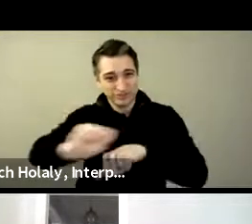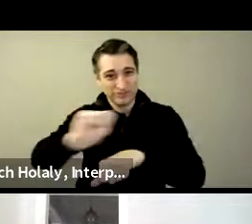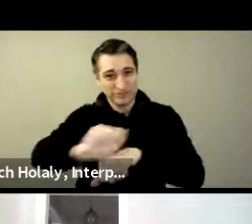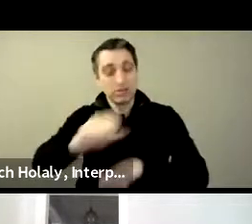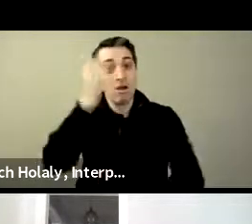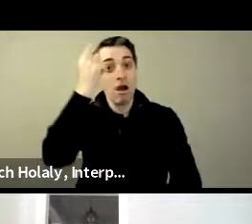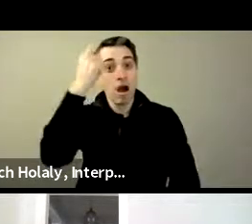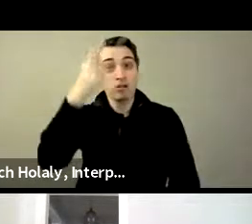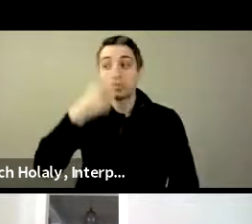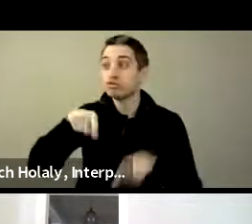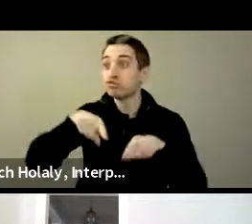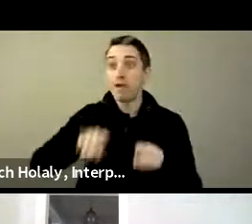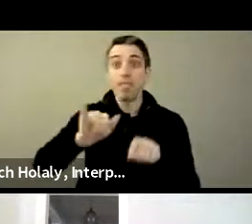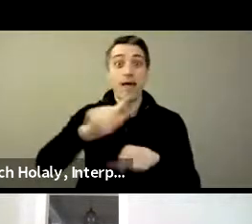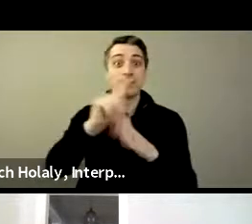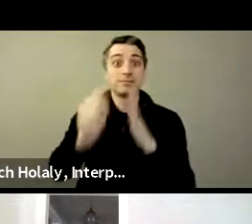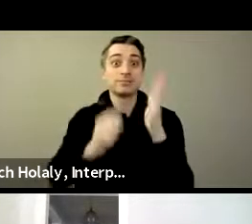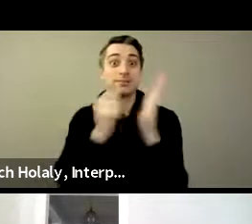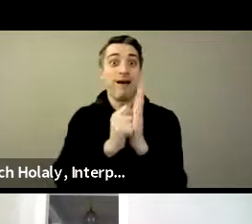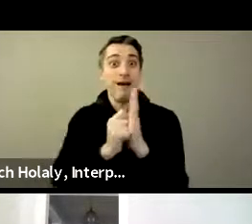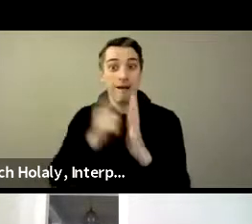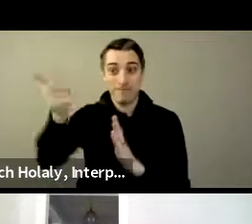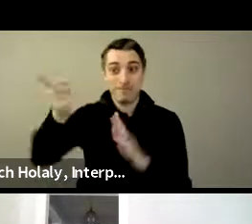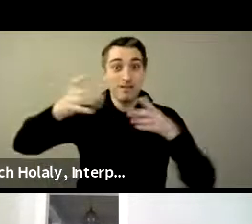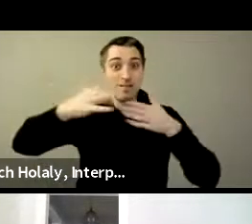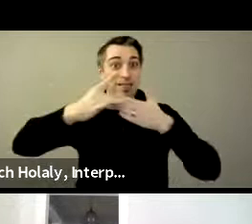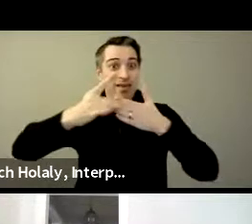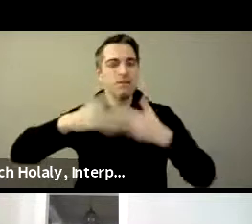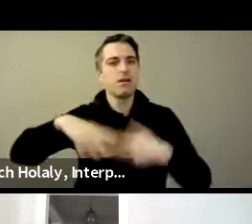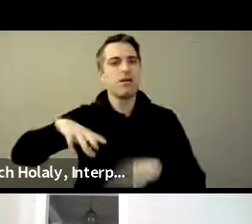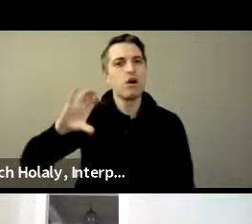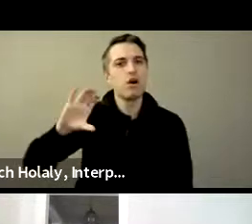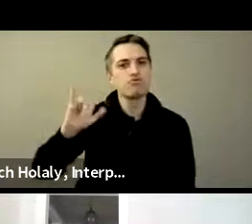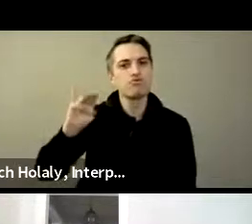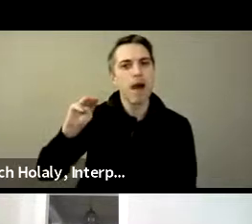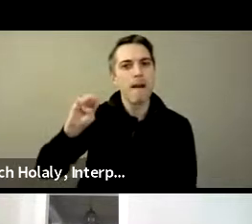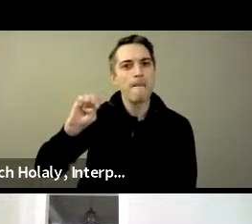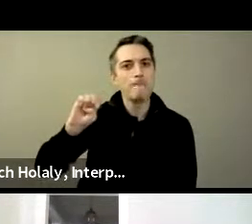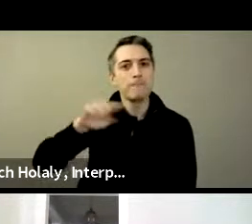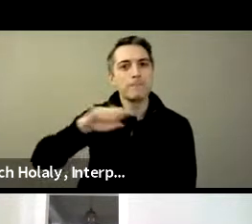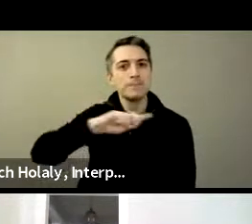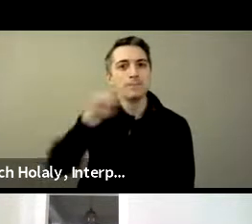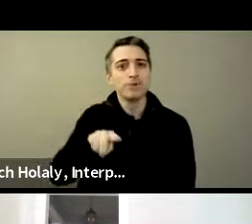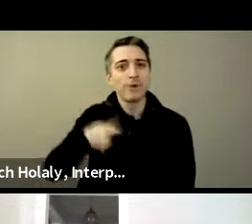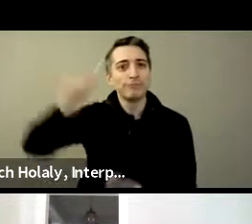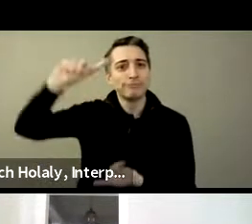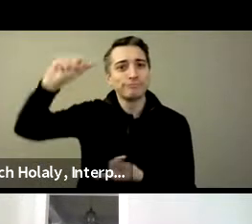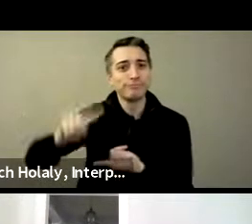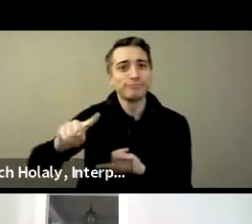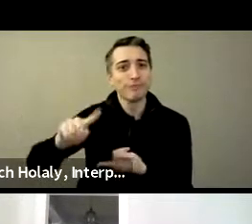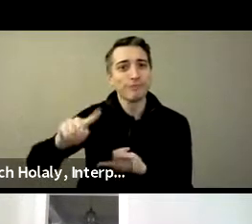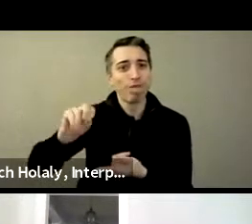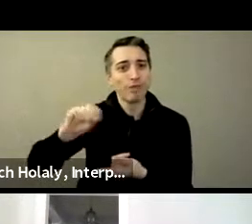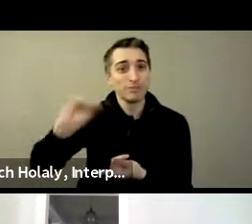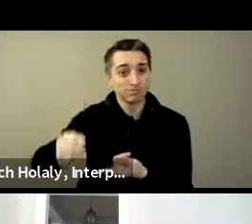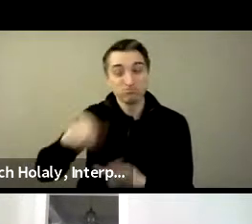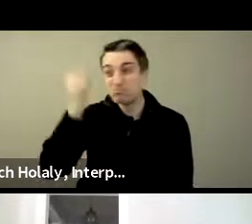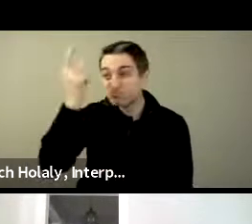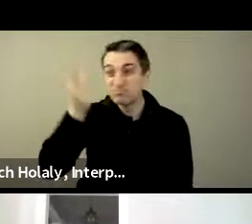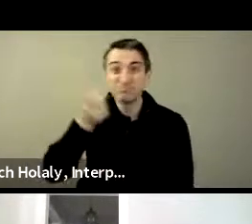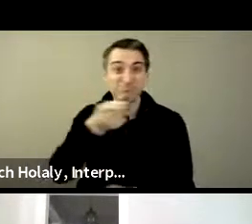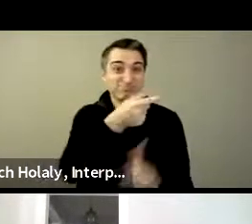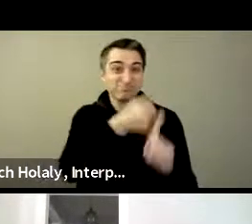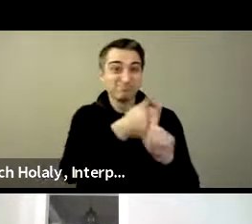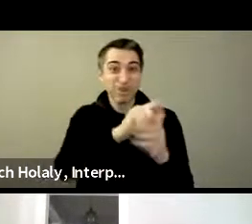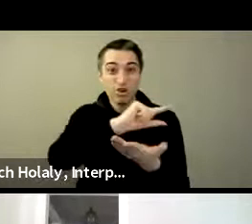Detroit's crime rate was reduced by 30%. And whereas Napoleon graduated from the FBI National Academy, the